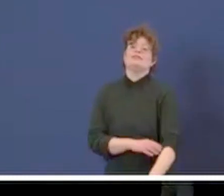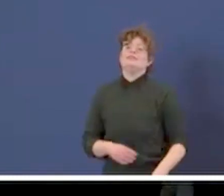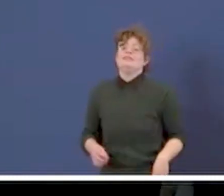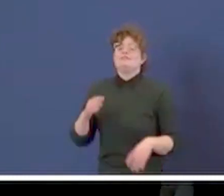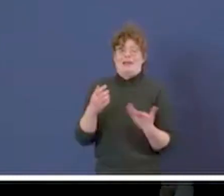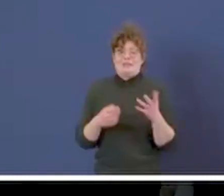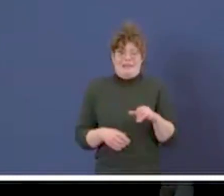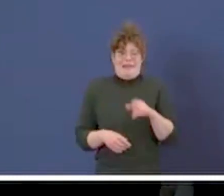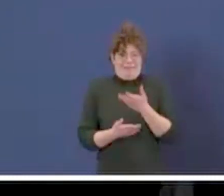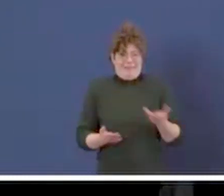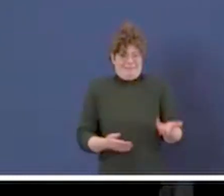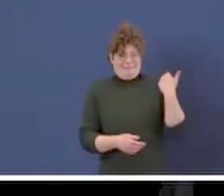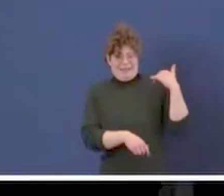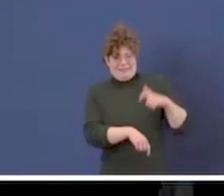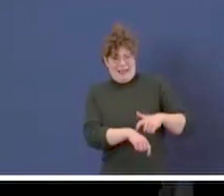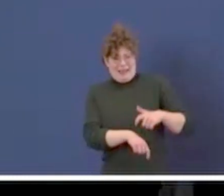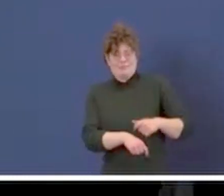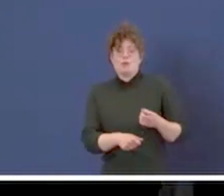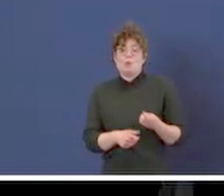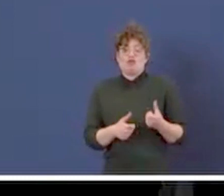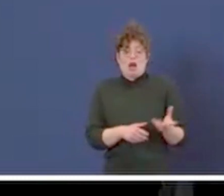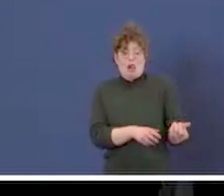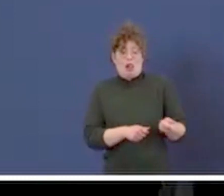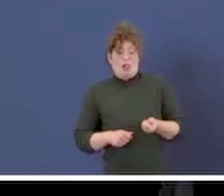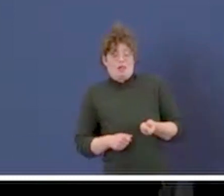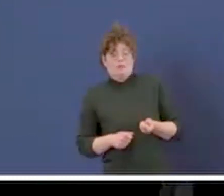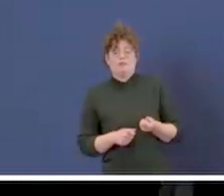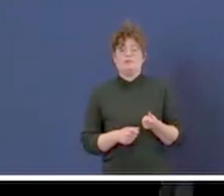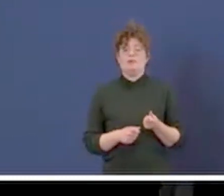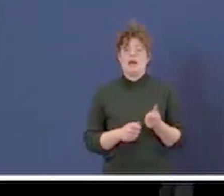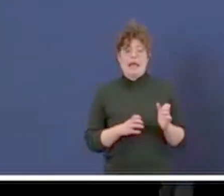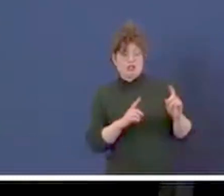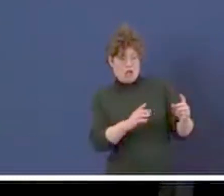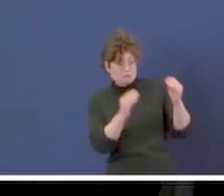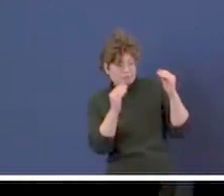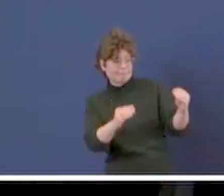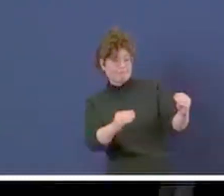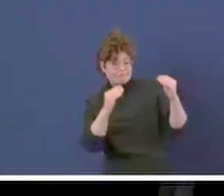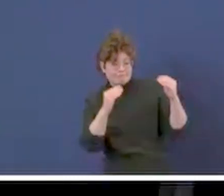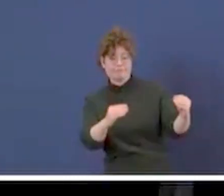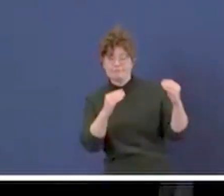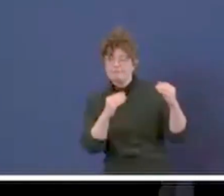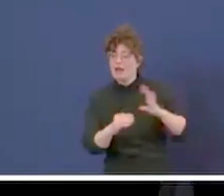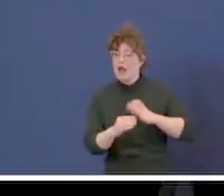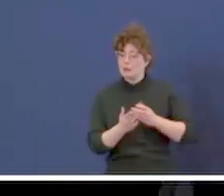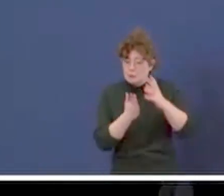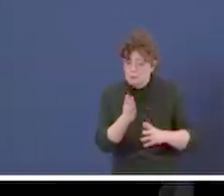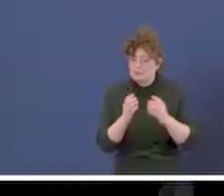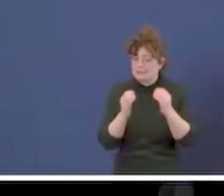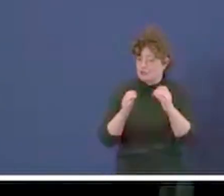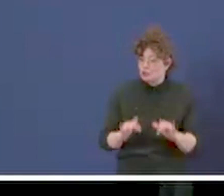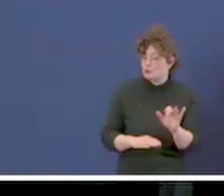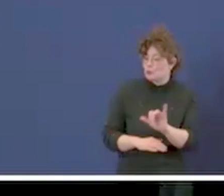And so we're trying to educate our educators. We're trying to educate our student teachers,